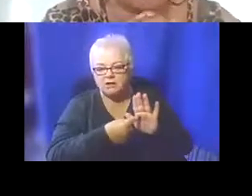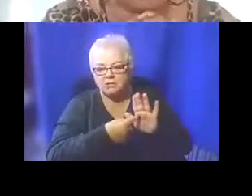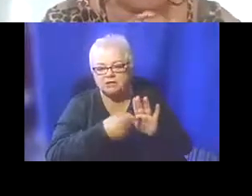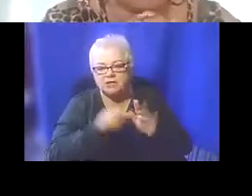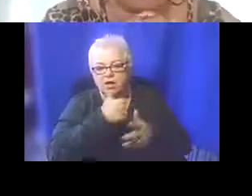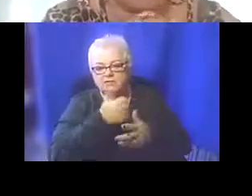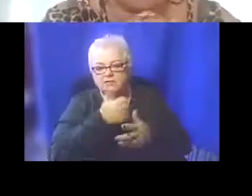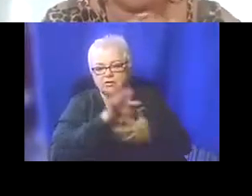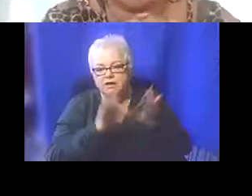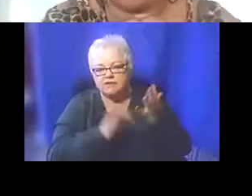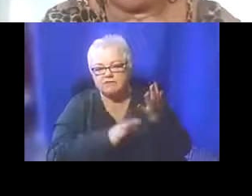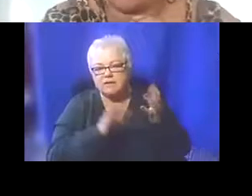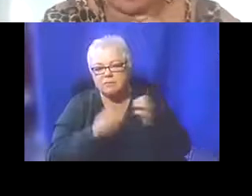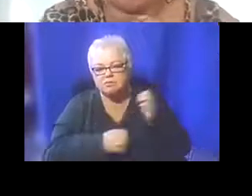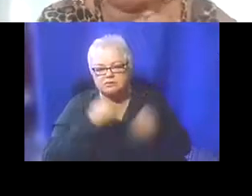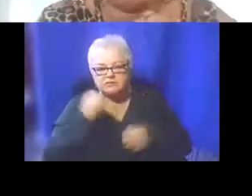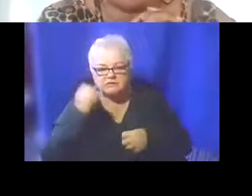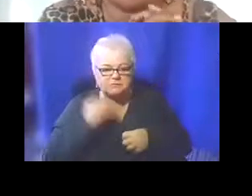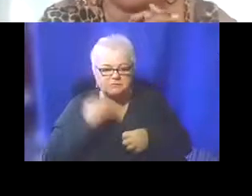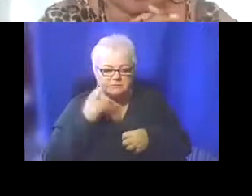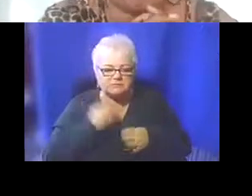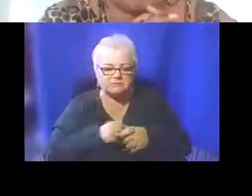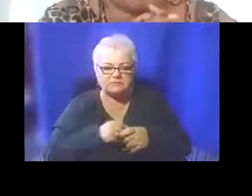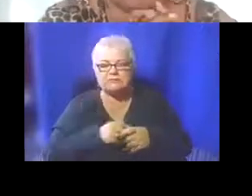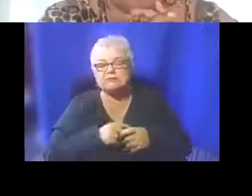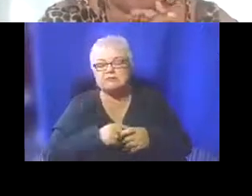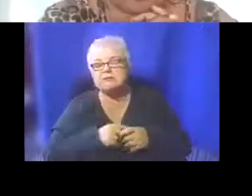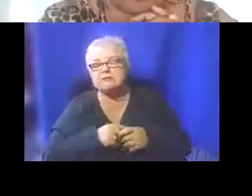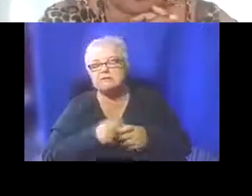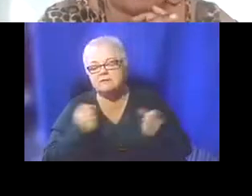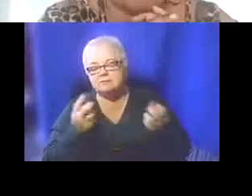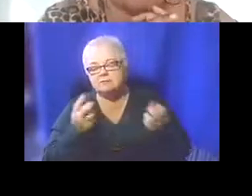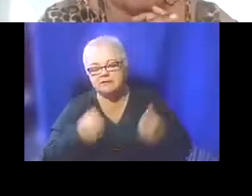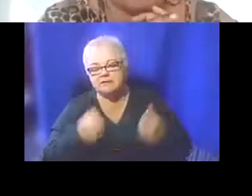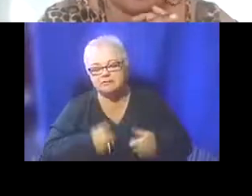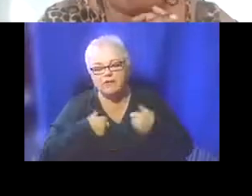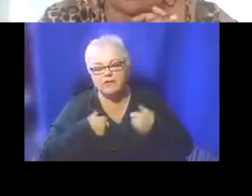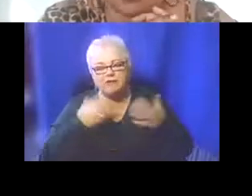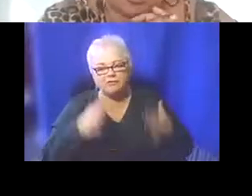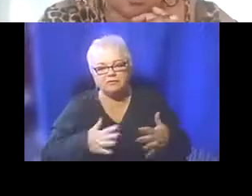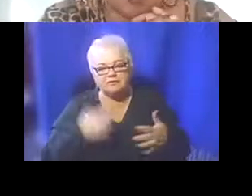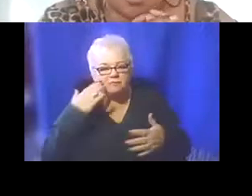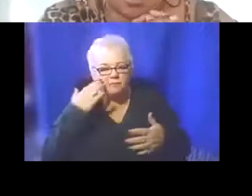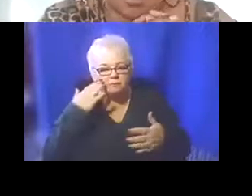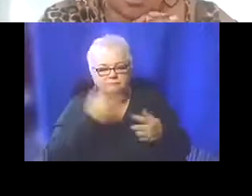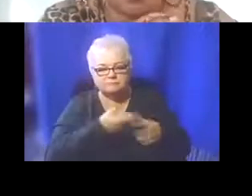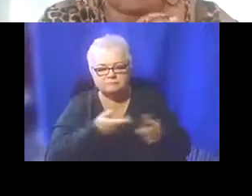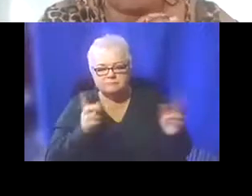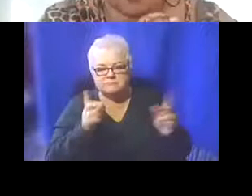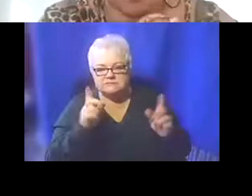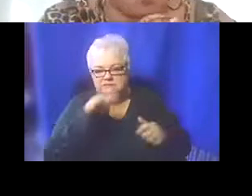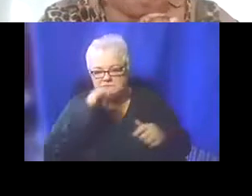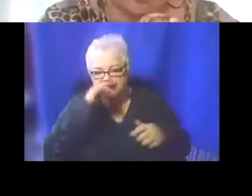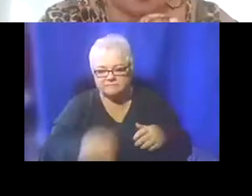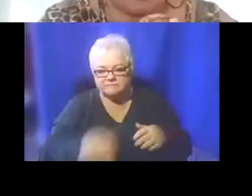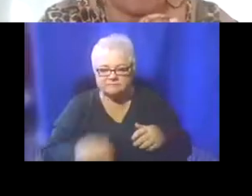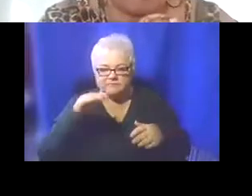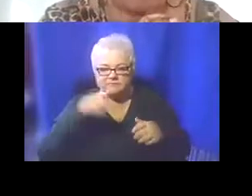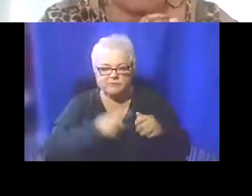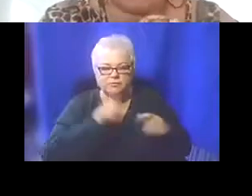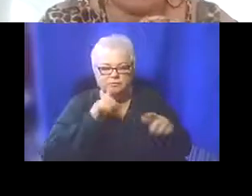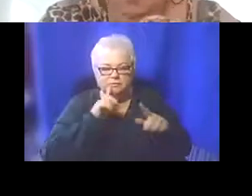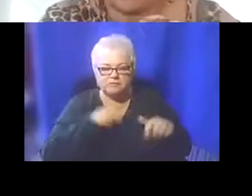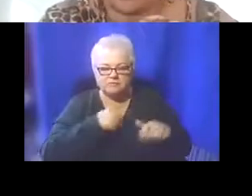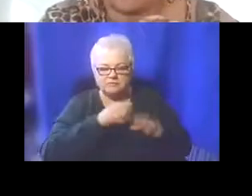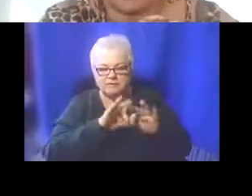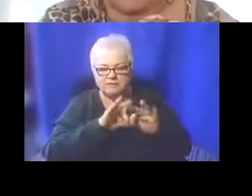alternative emotional experiences. So I've had plenty of survivors where ever since they were a kid, the first response from their